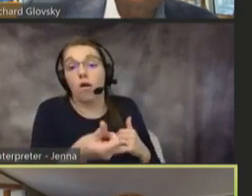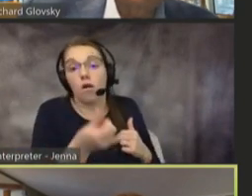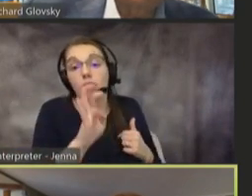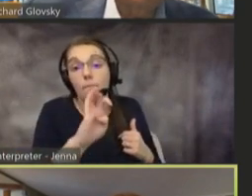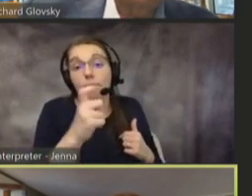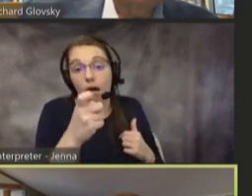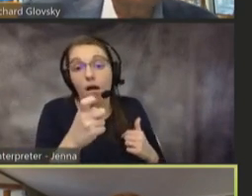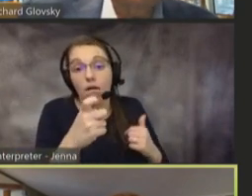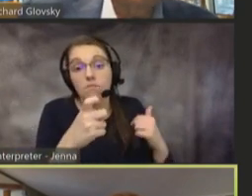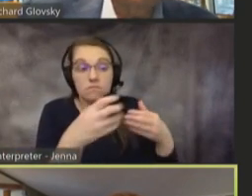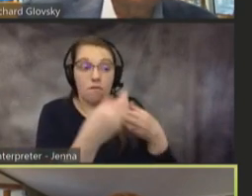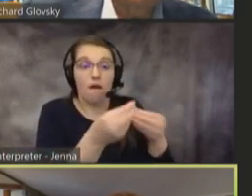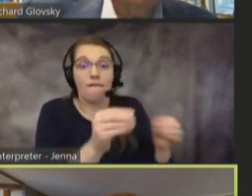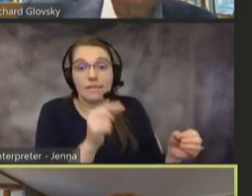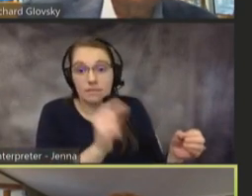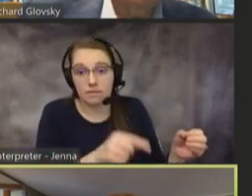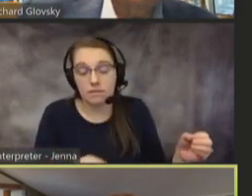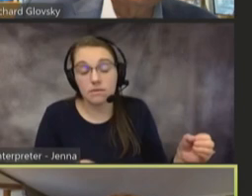this game going.